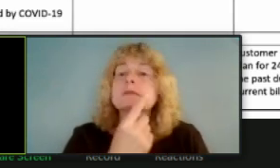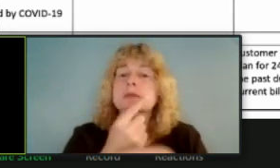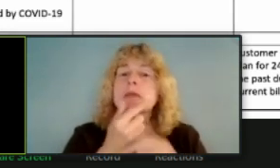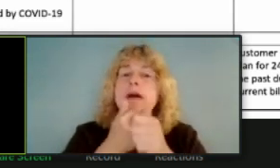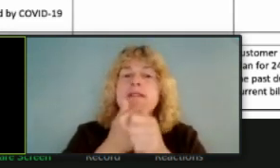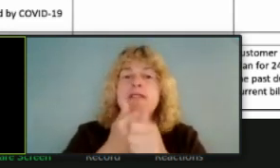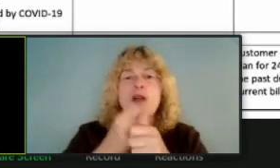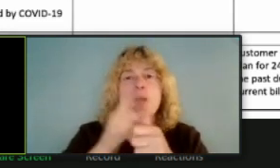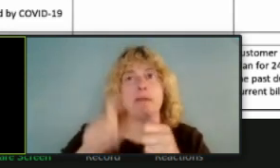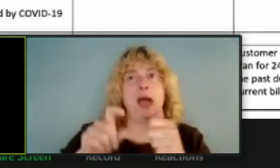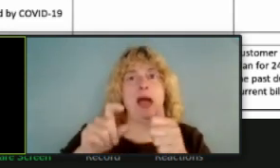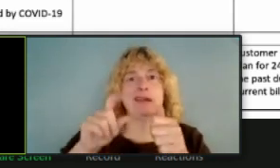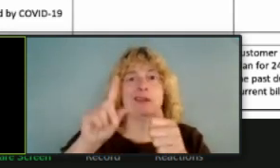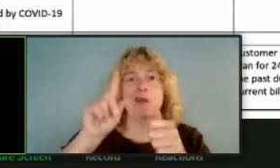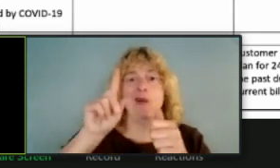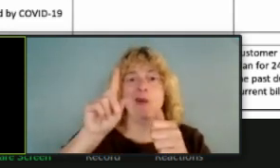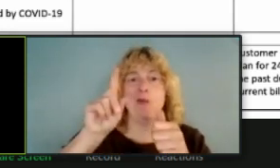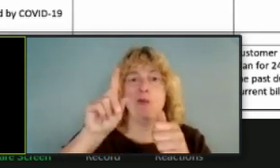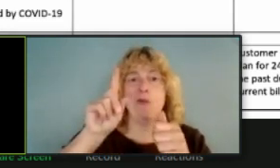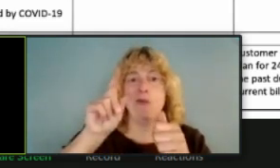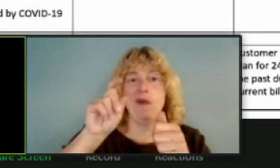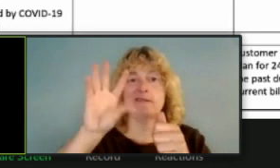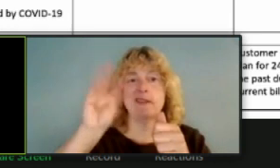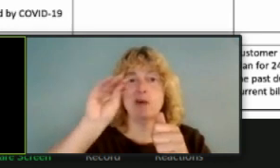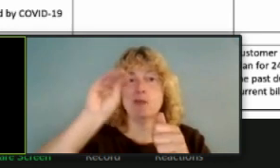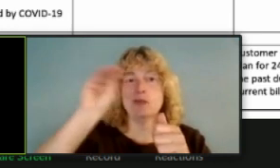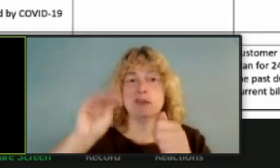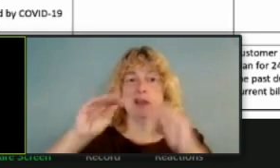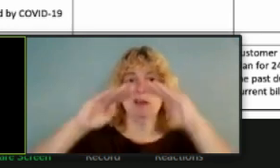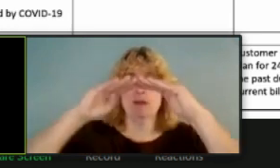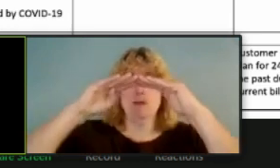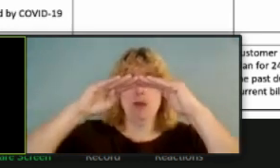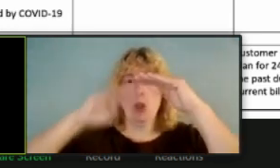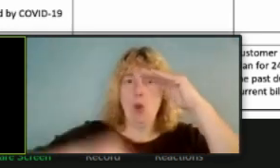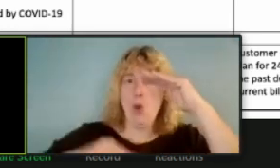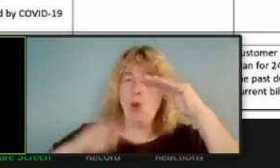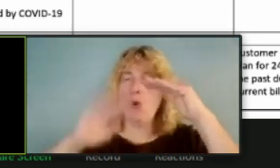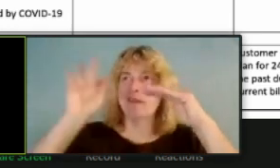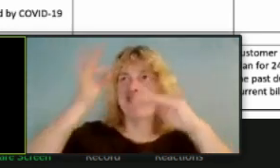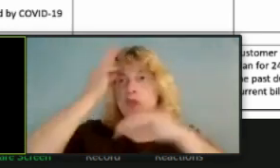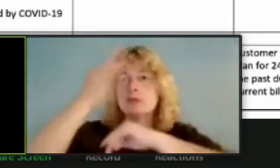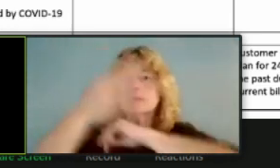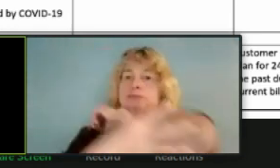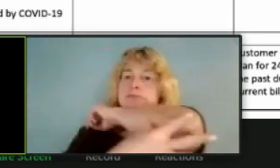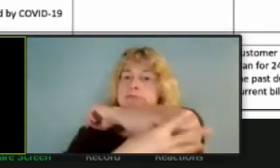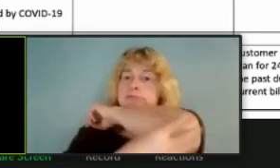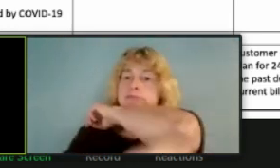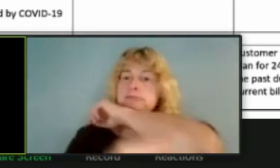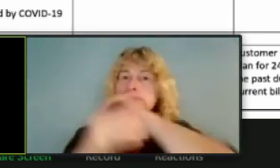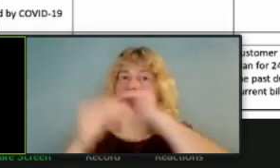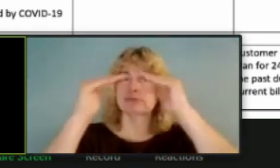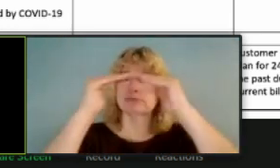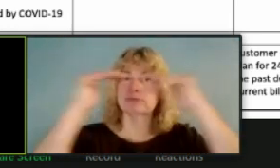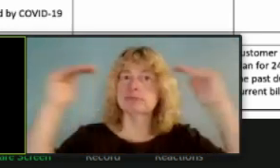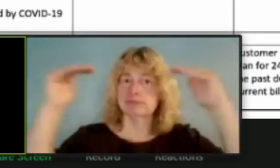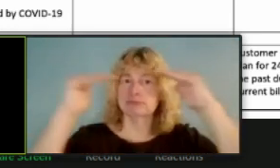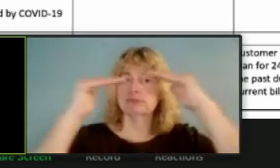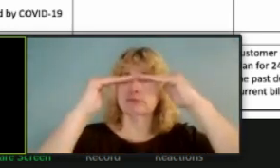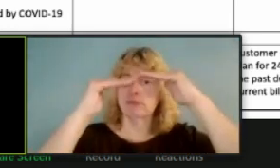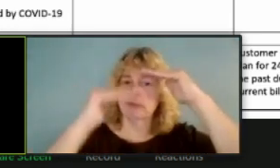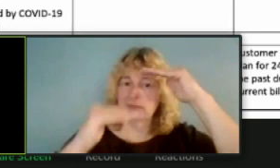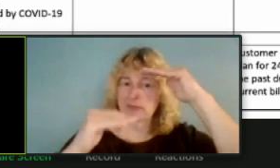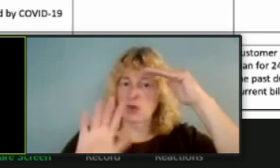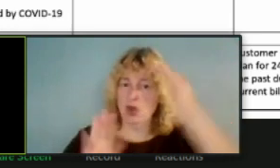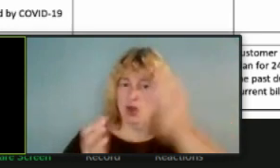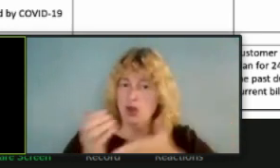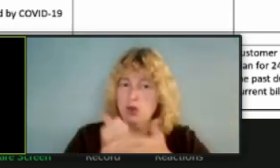be qualified through an SER. Qualified meaning they got the paper back and it says, yes,